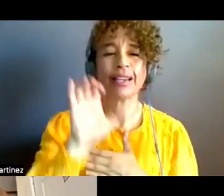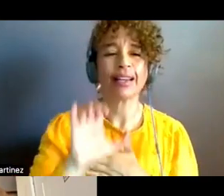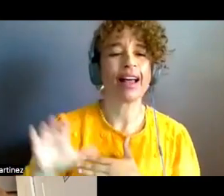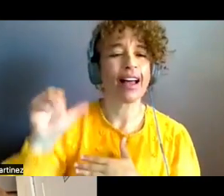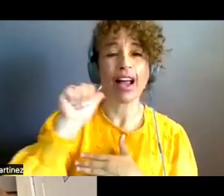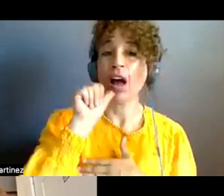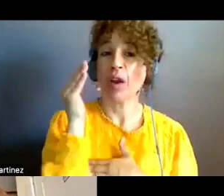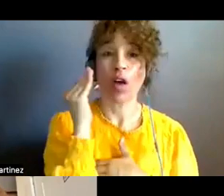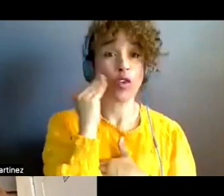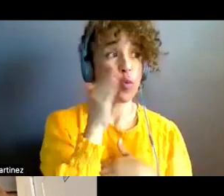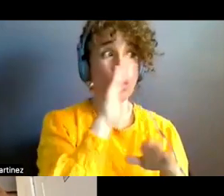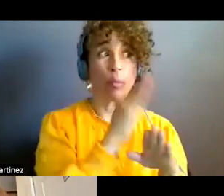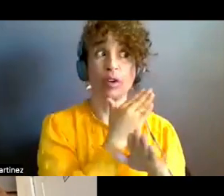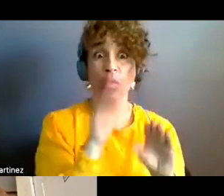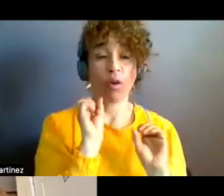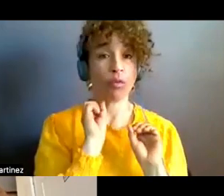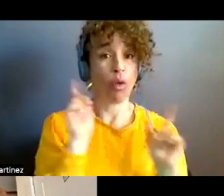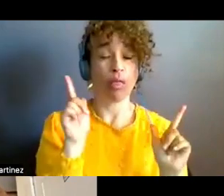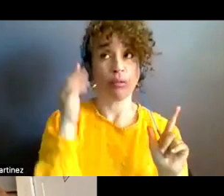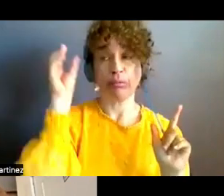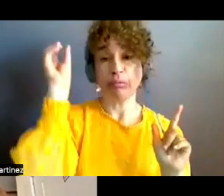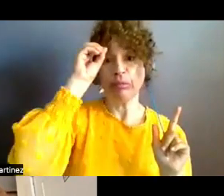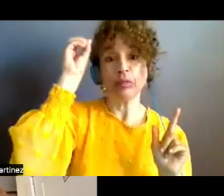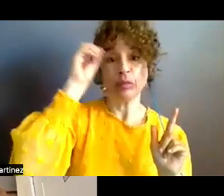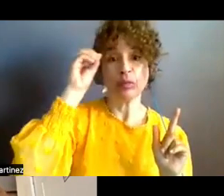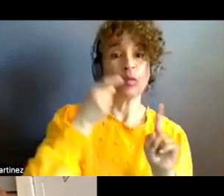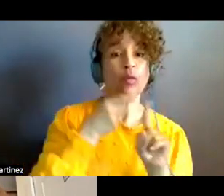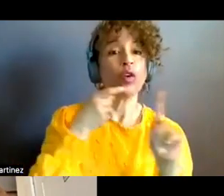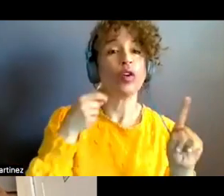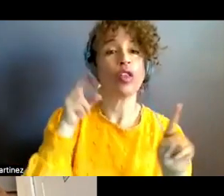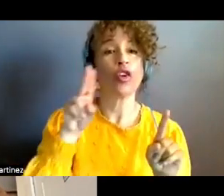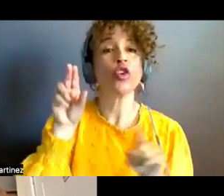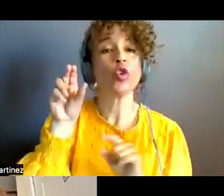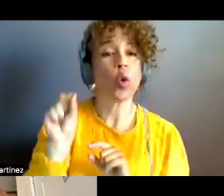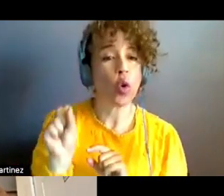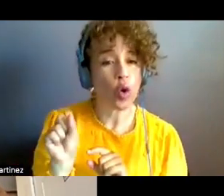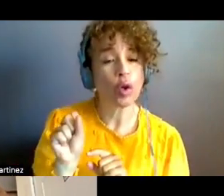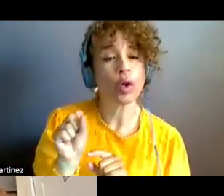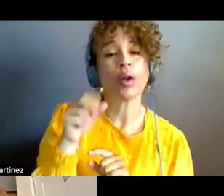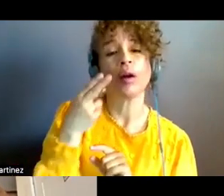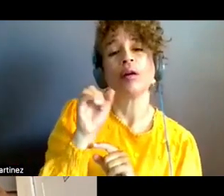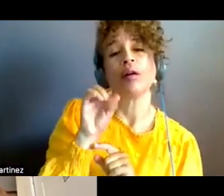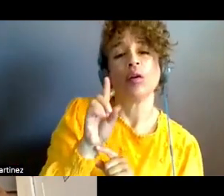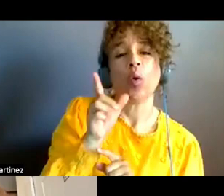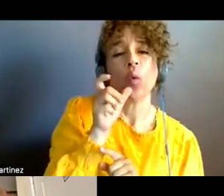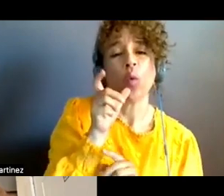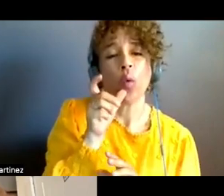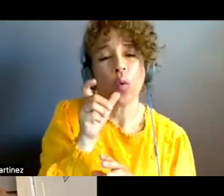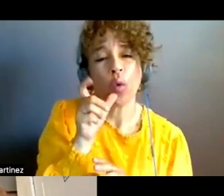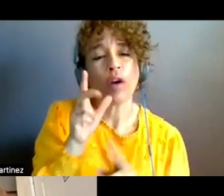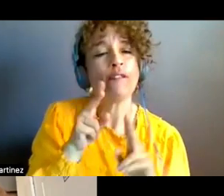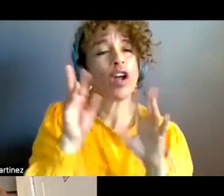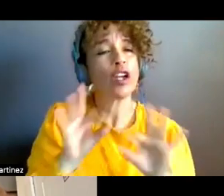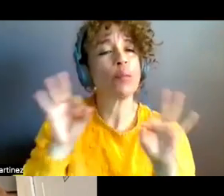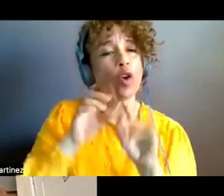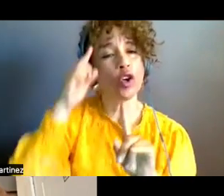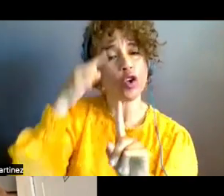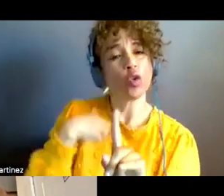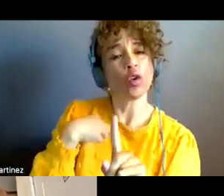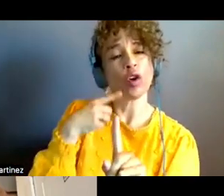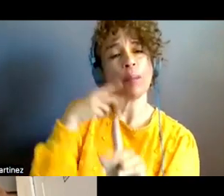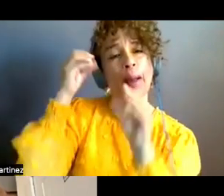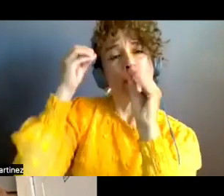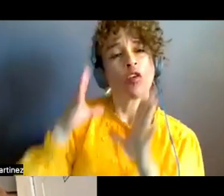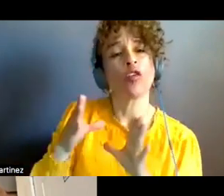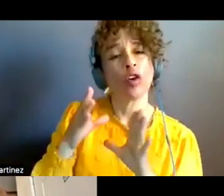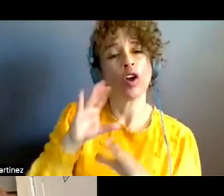not familiar with this music at all. There's music from the US, Vincent Persichetti, who is very important to me because he was my professor